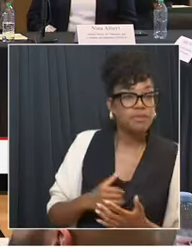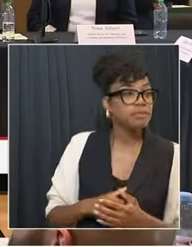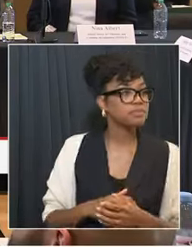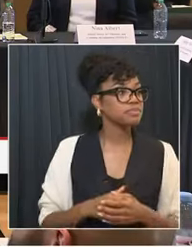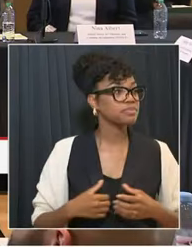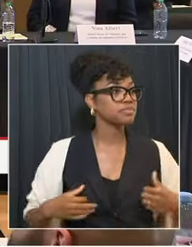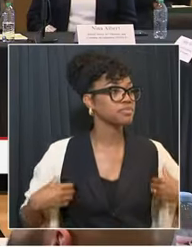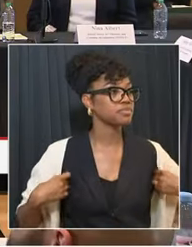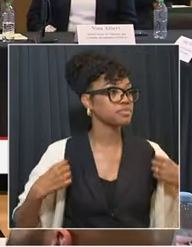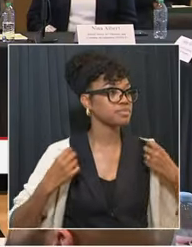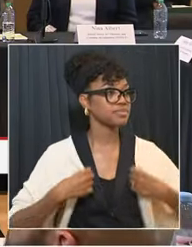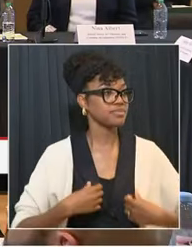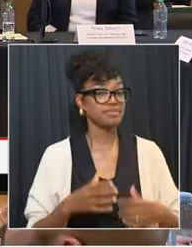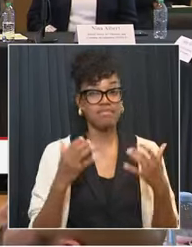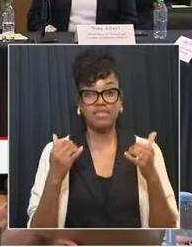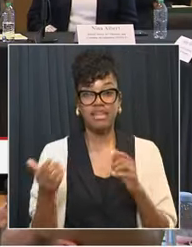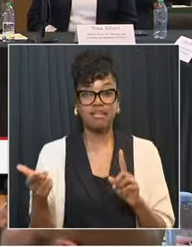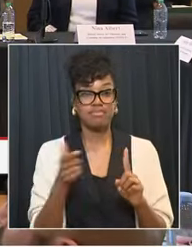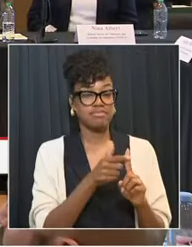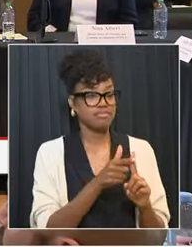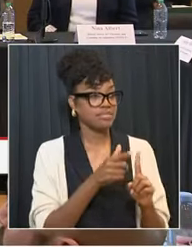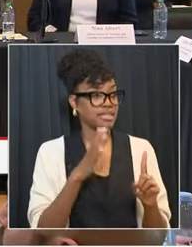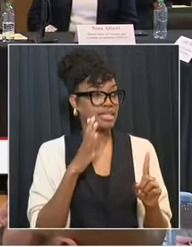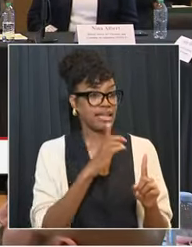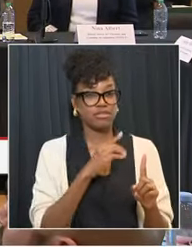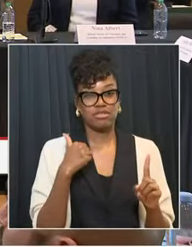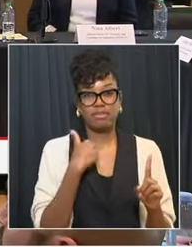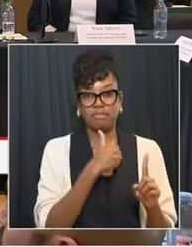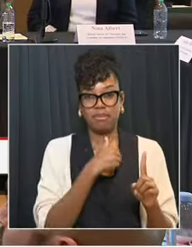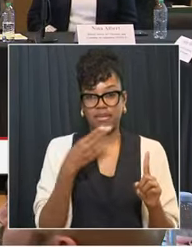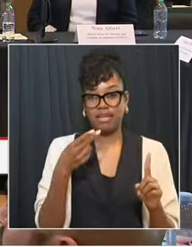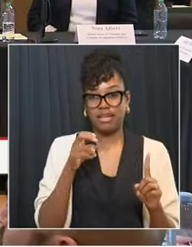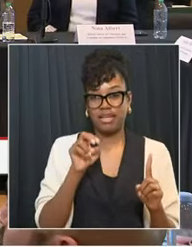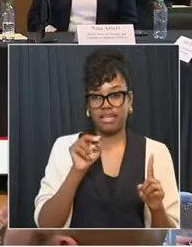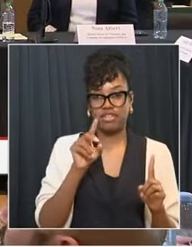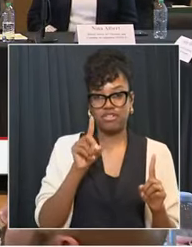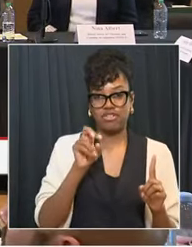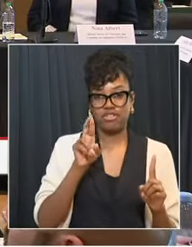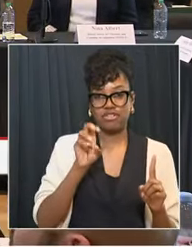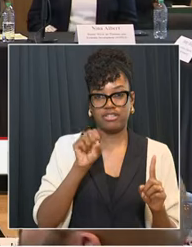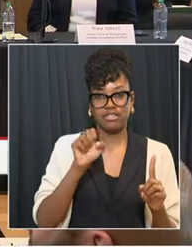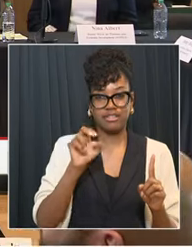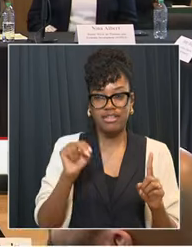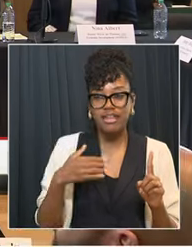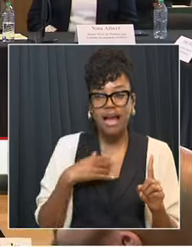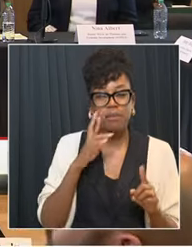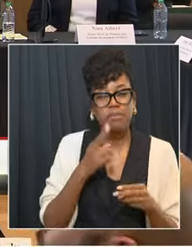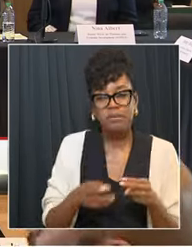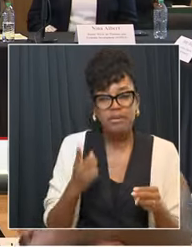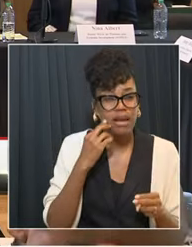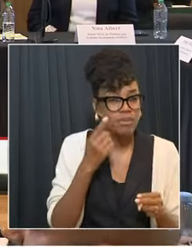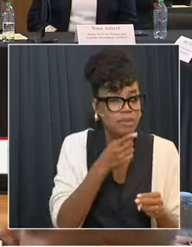earlier. Very brief, because I know folks' stomachs are grumbling at this particular time.